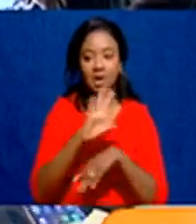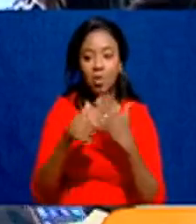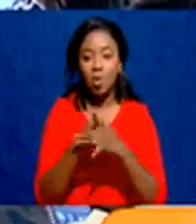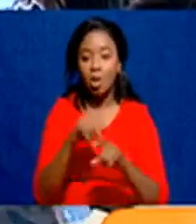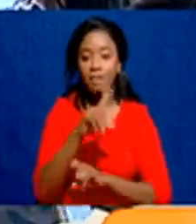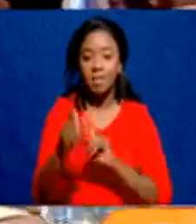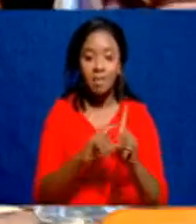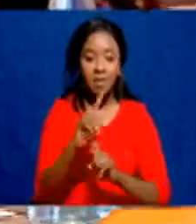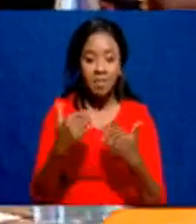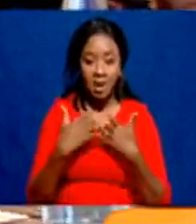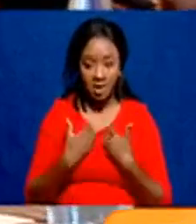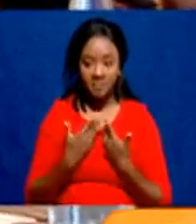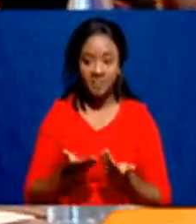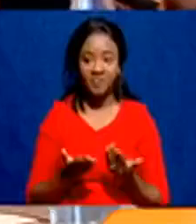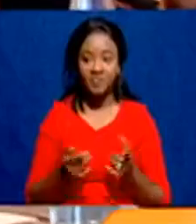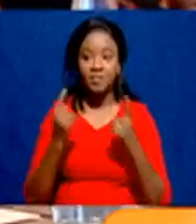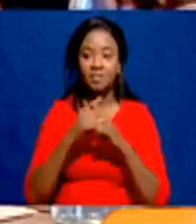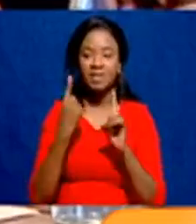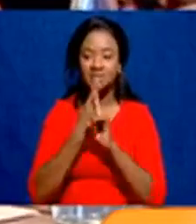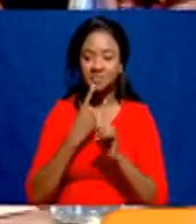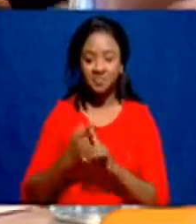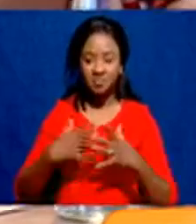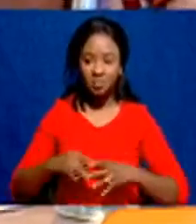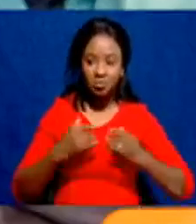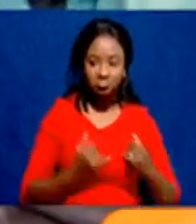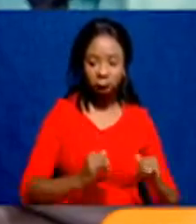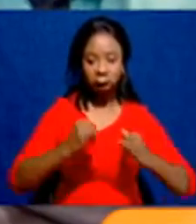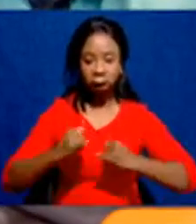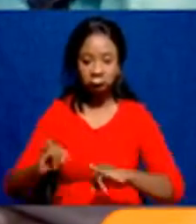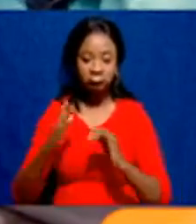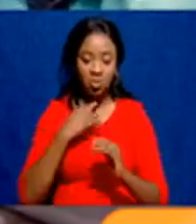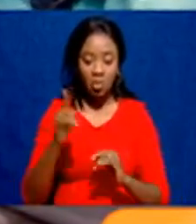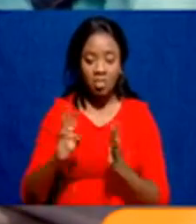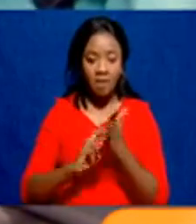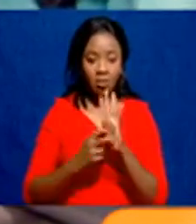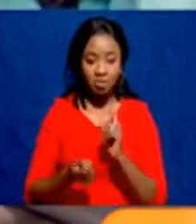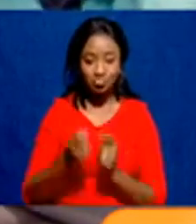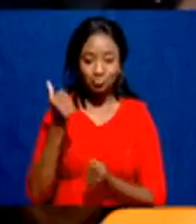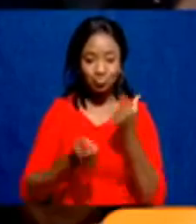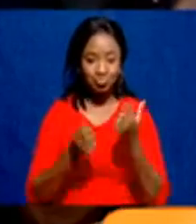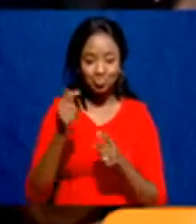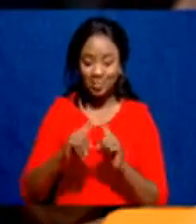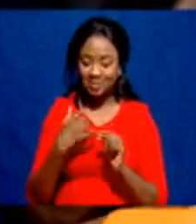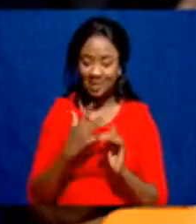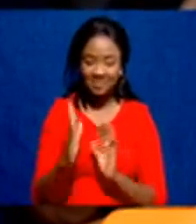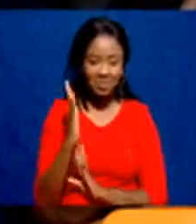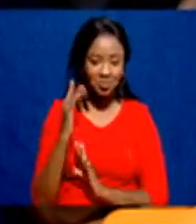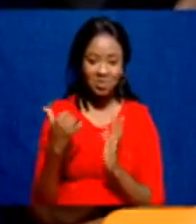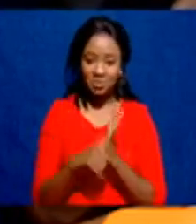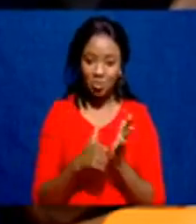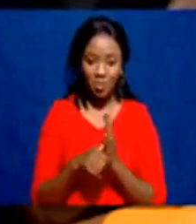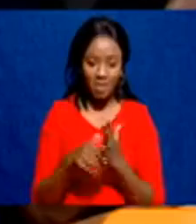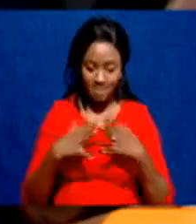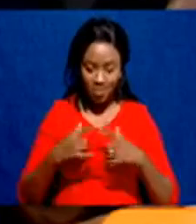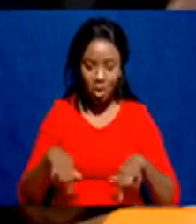numerous attempts by the agency to demystify the proposed project, there are safety issues that residents have raised